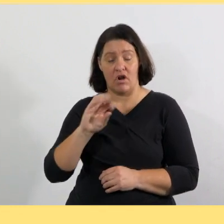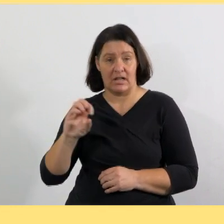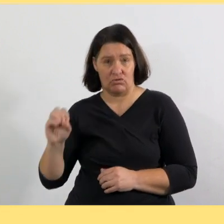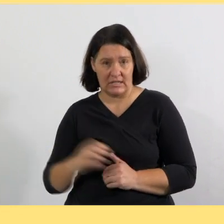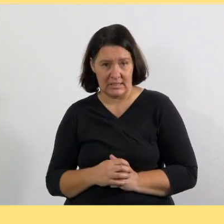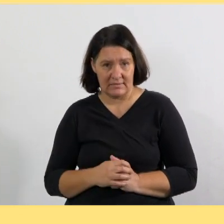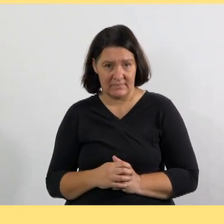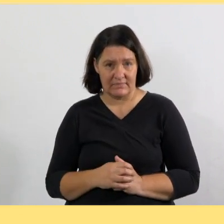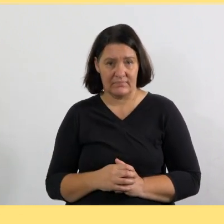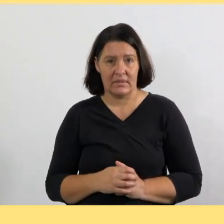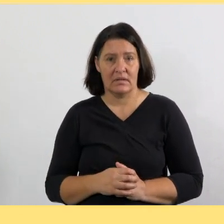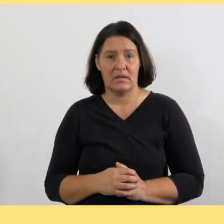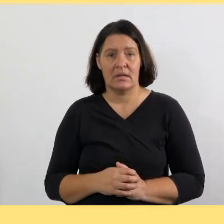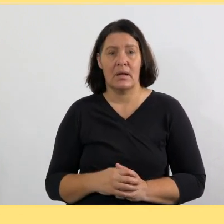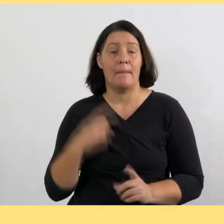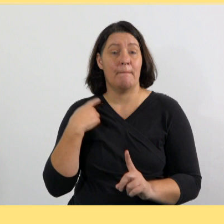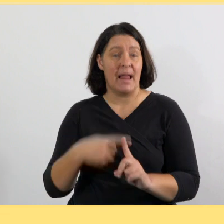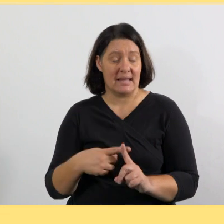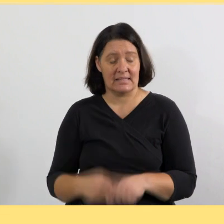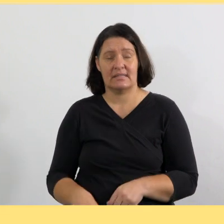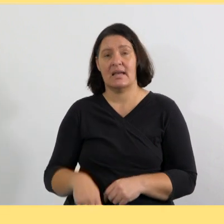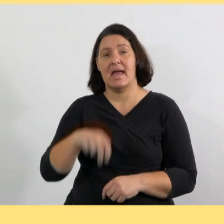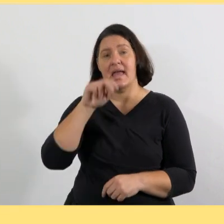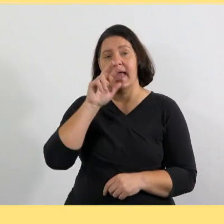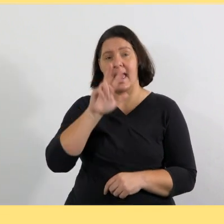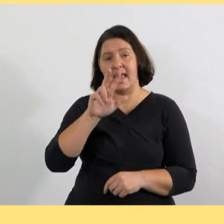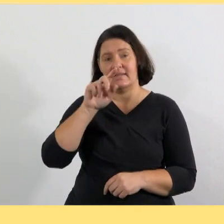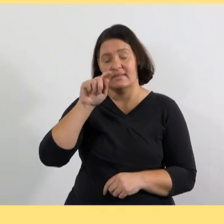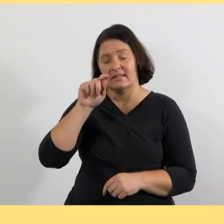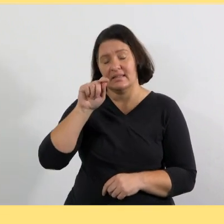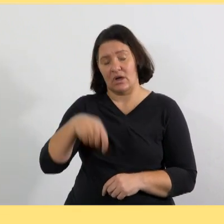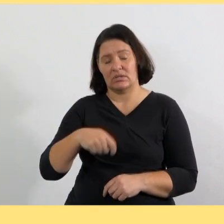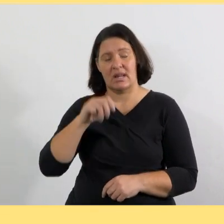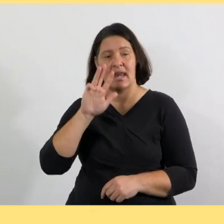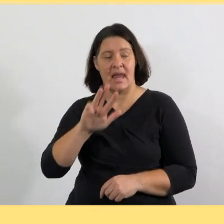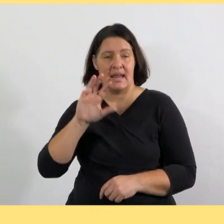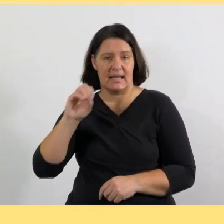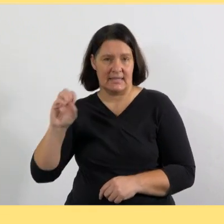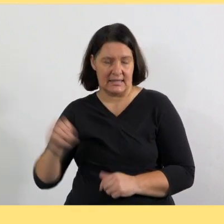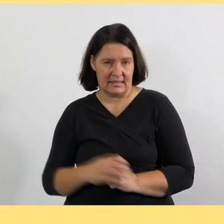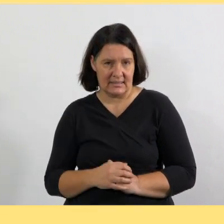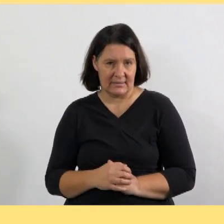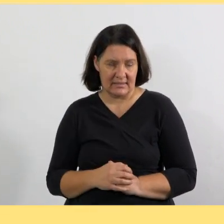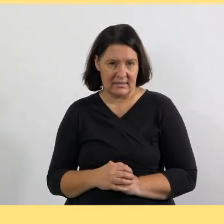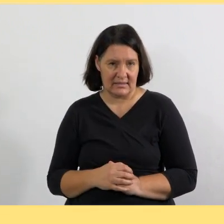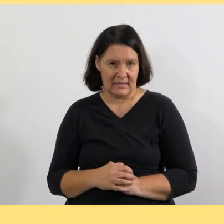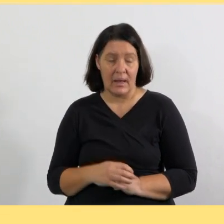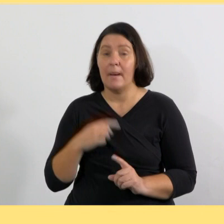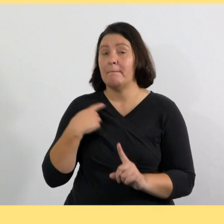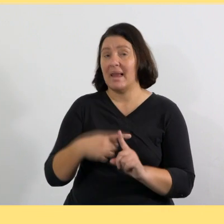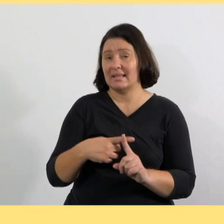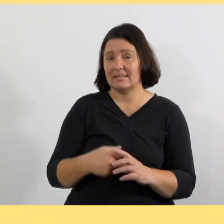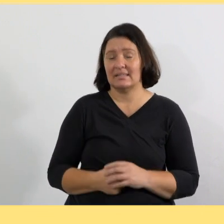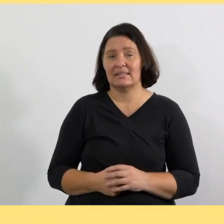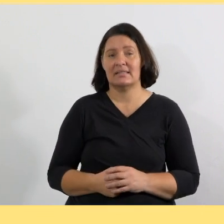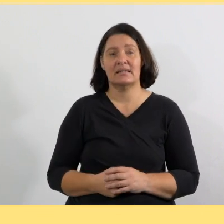is 4,400. Then we say plus the equipment amount, which is 8,900.